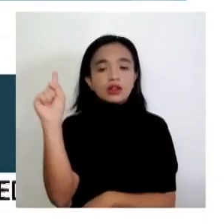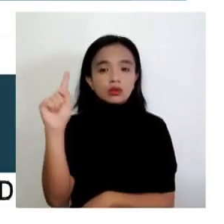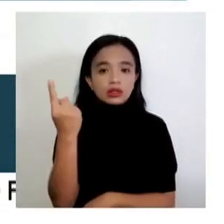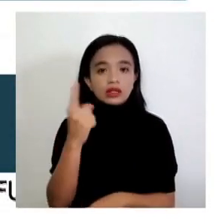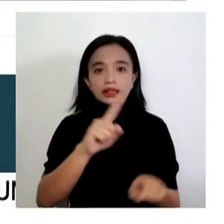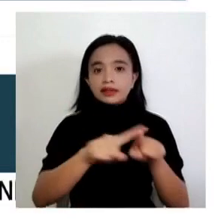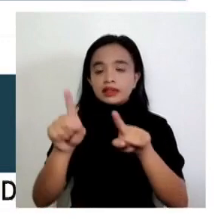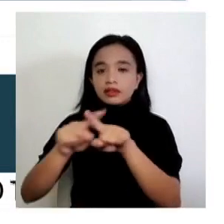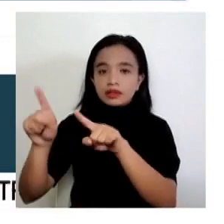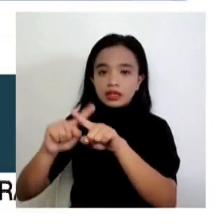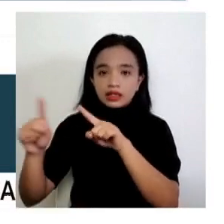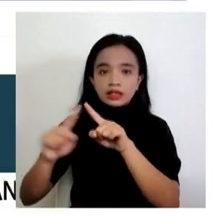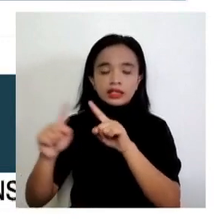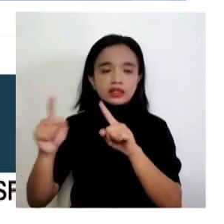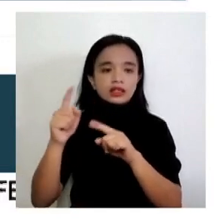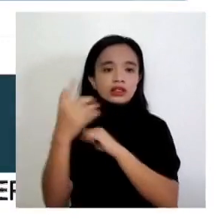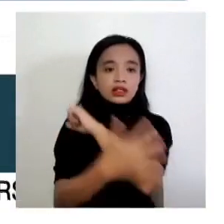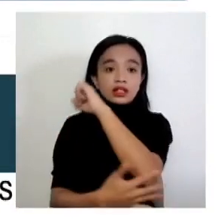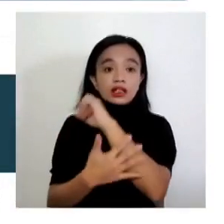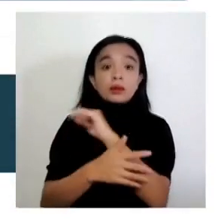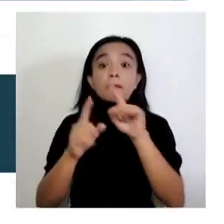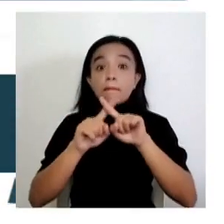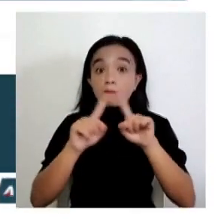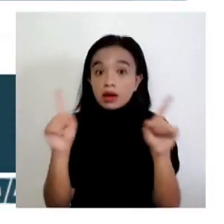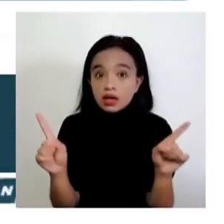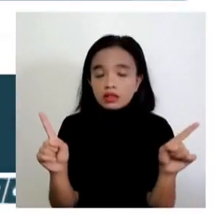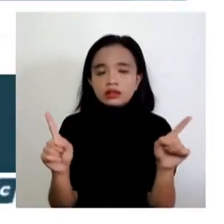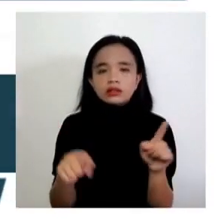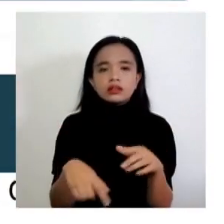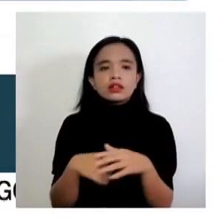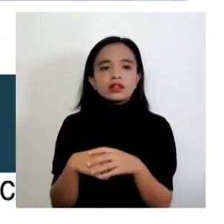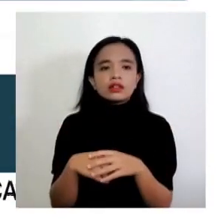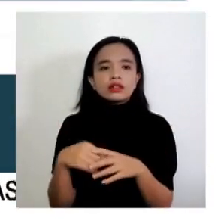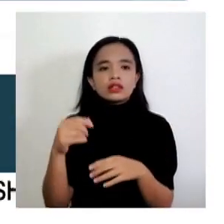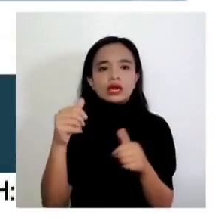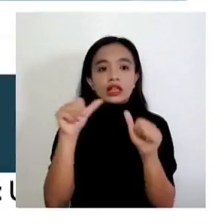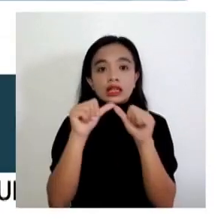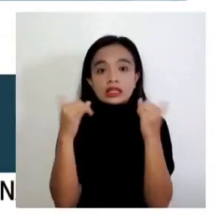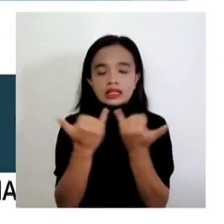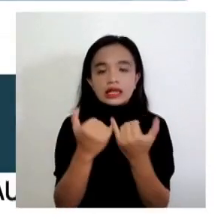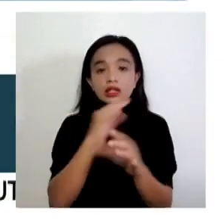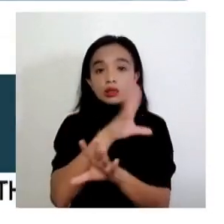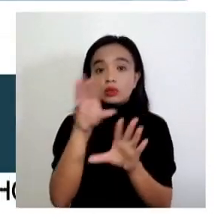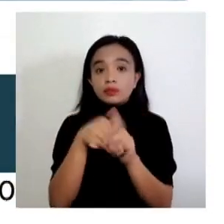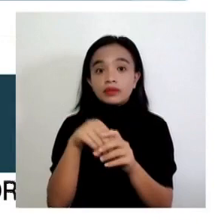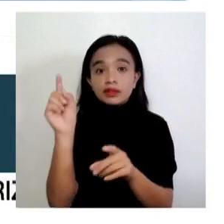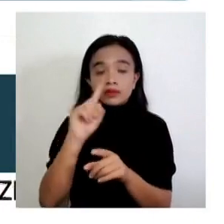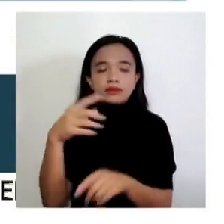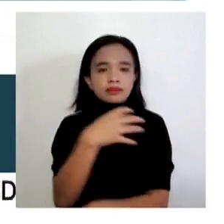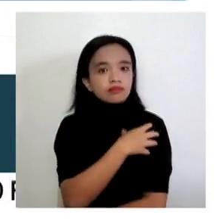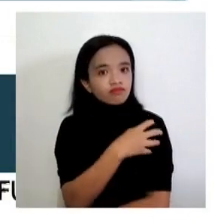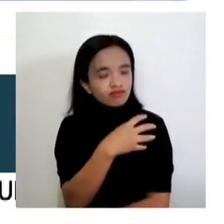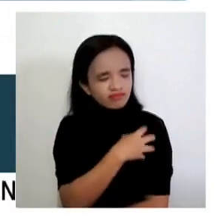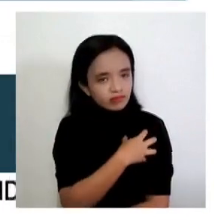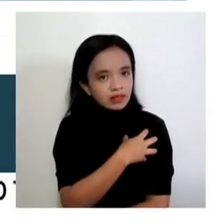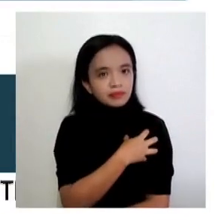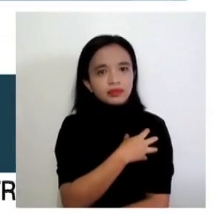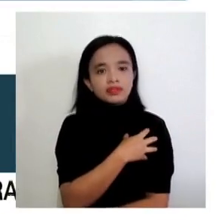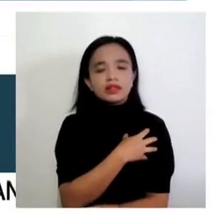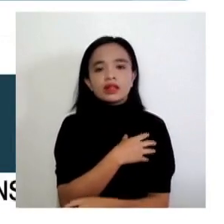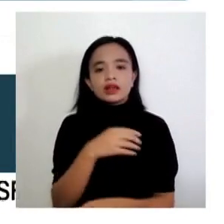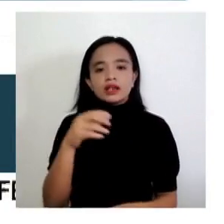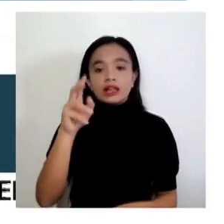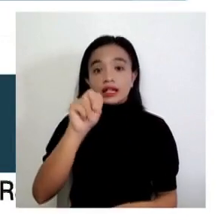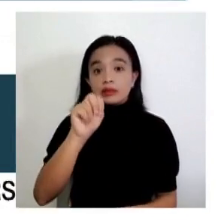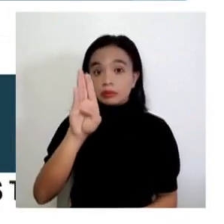different countries' bureaus of immigration but also law enforcement agencies, kasama na yung ating PNP, yung ating